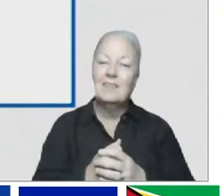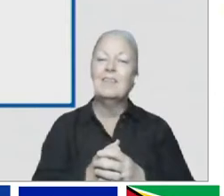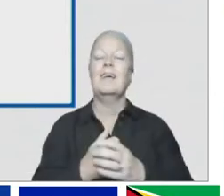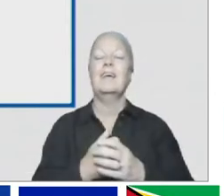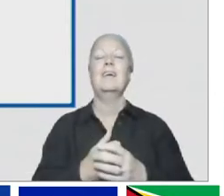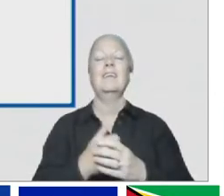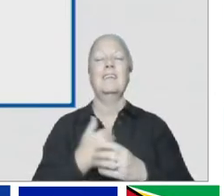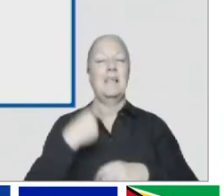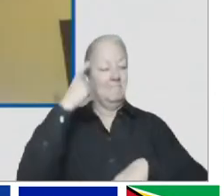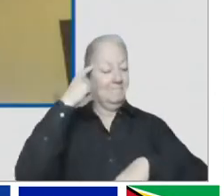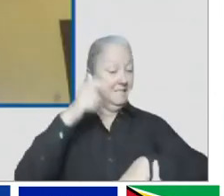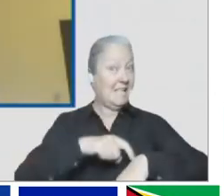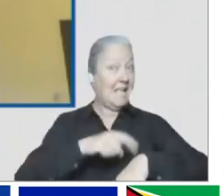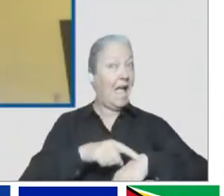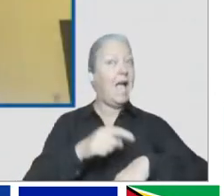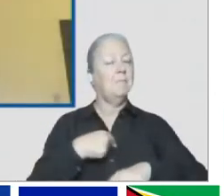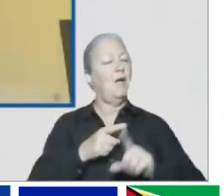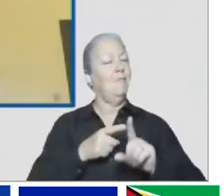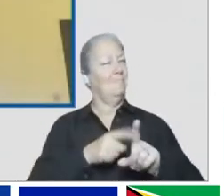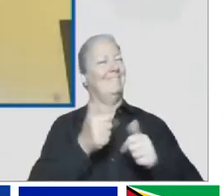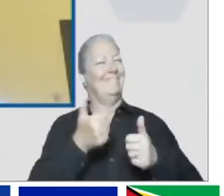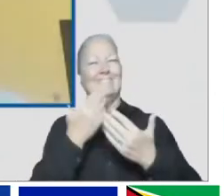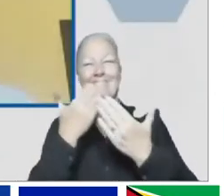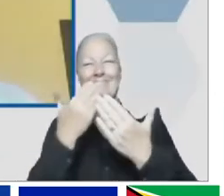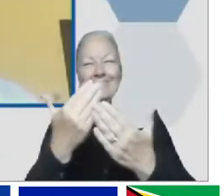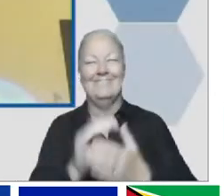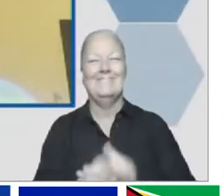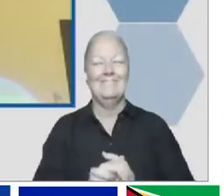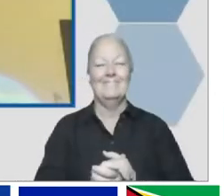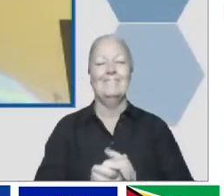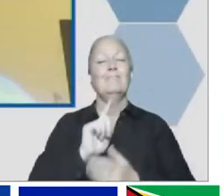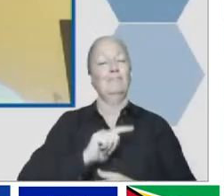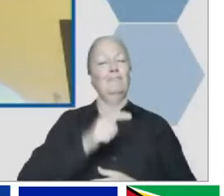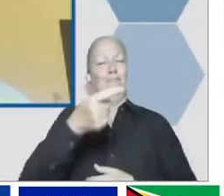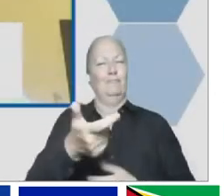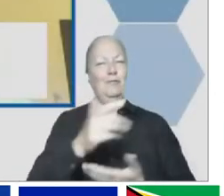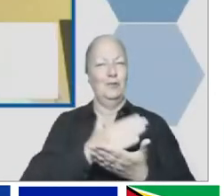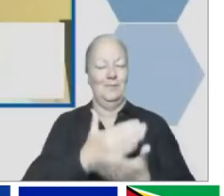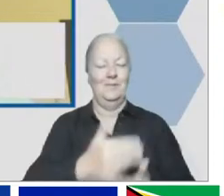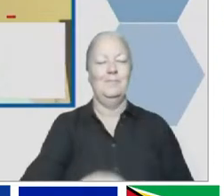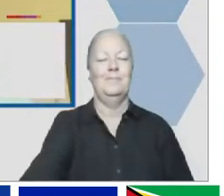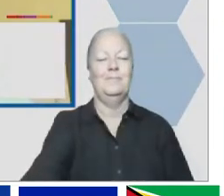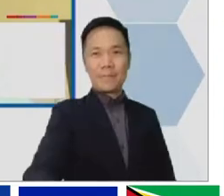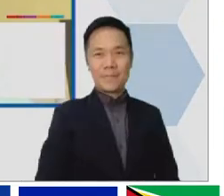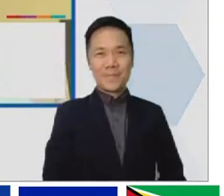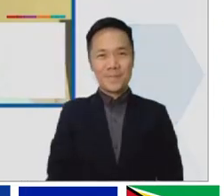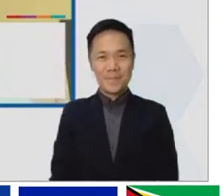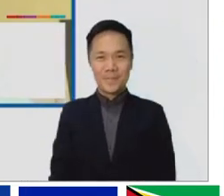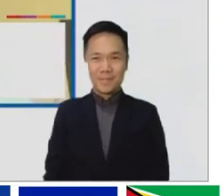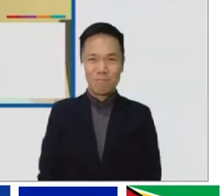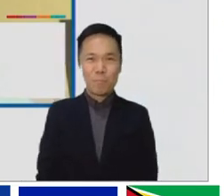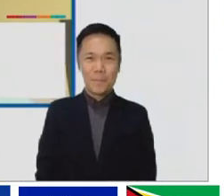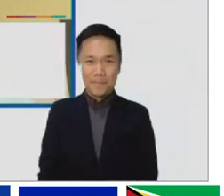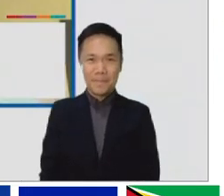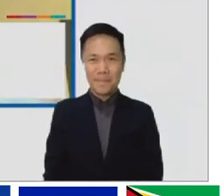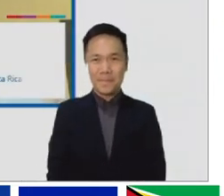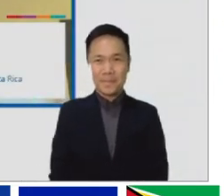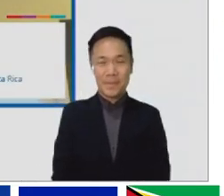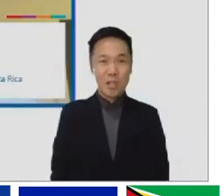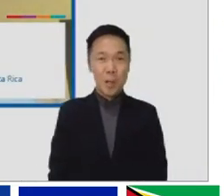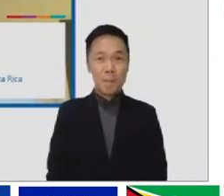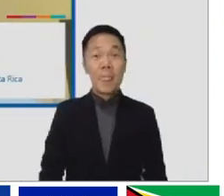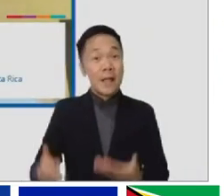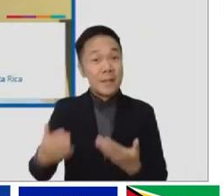you very much. Thank you, Doctor. Excellent, you did it again. Everybody, that's the first time I've been in a session where everybody